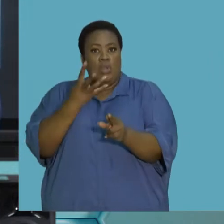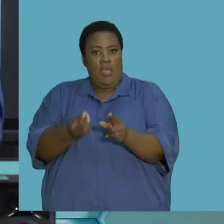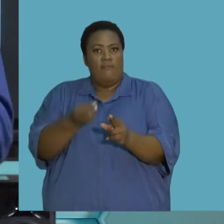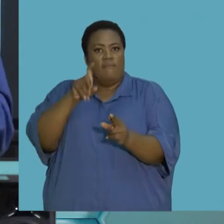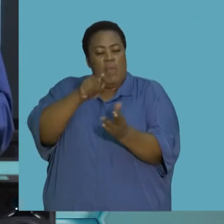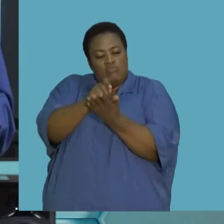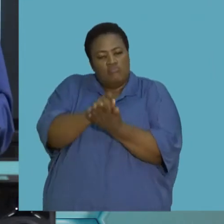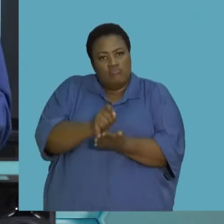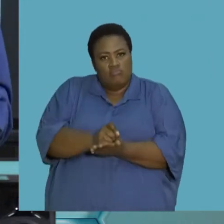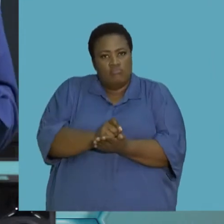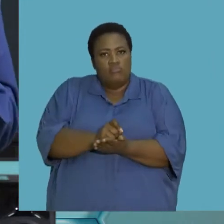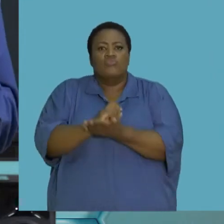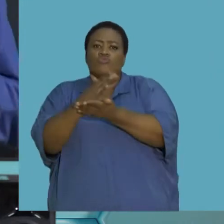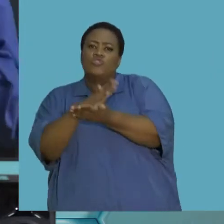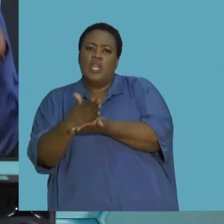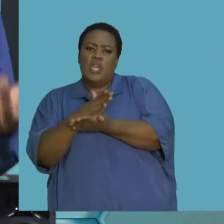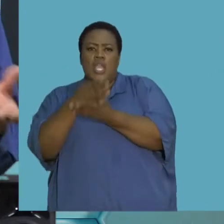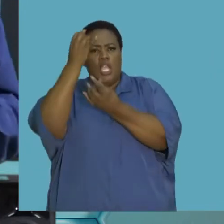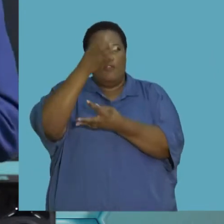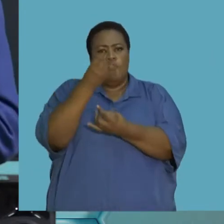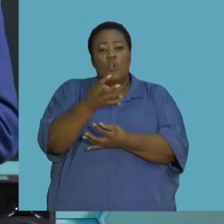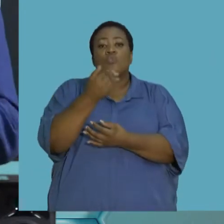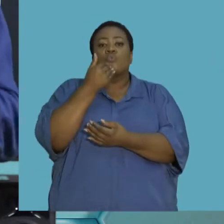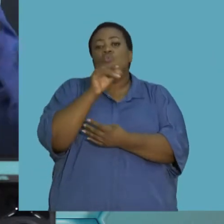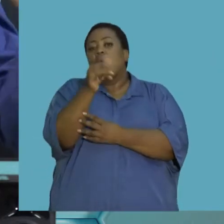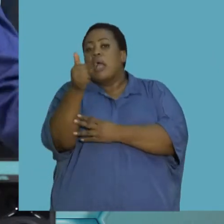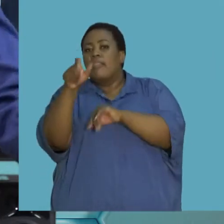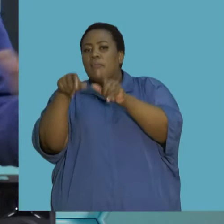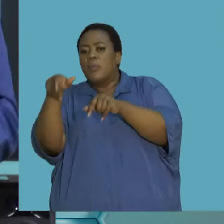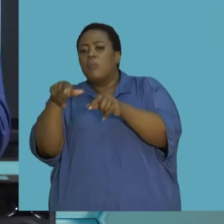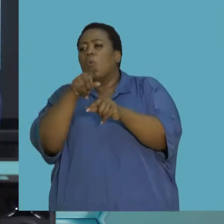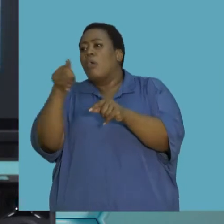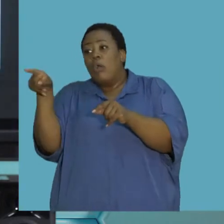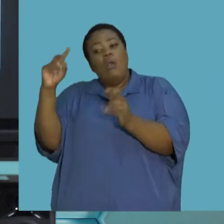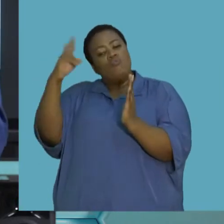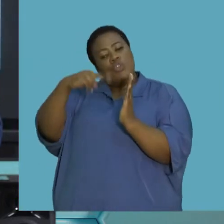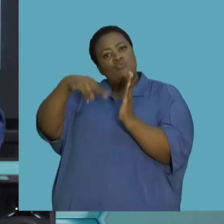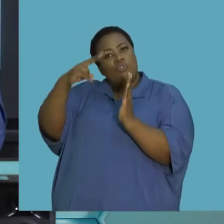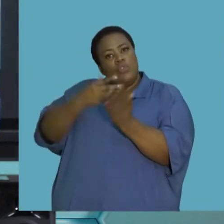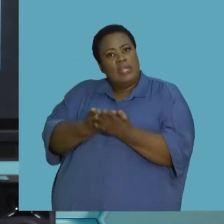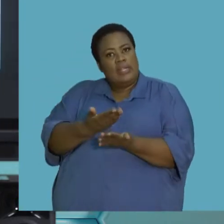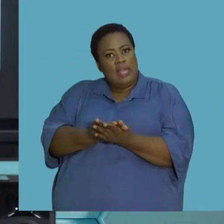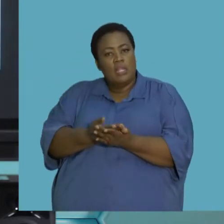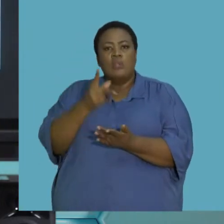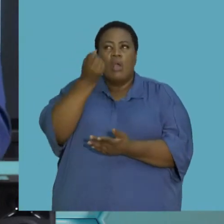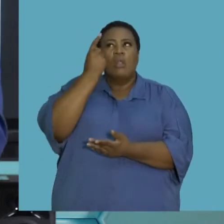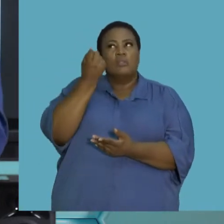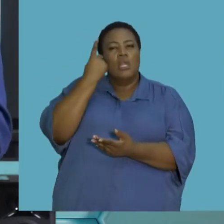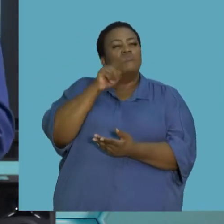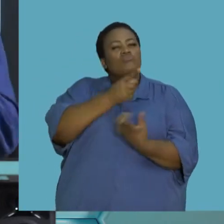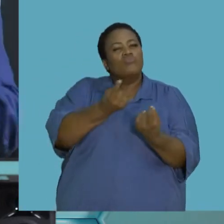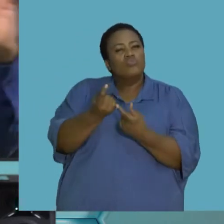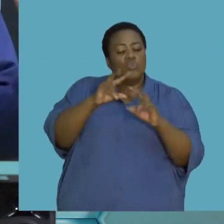is essentially a method of sharing your information to other people that will read that and have a better understanding of what you